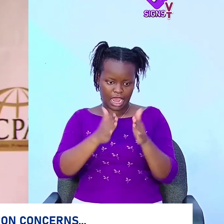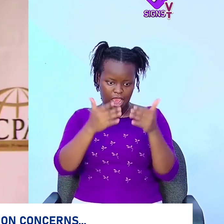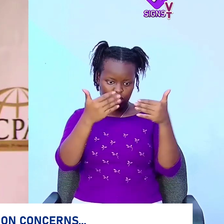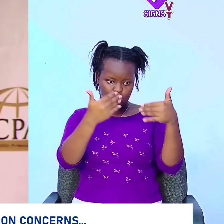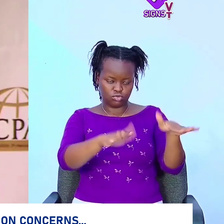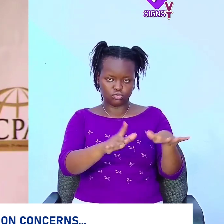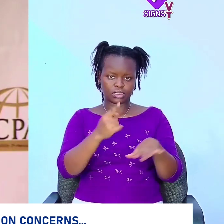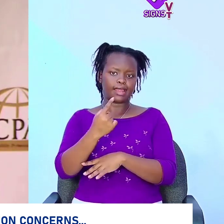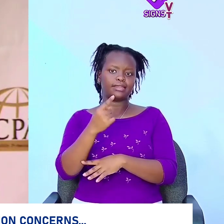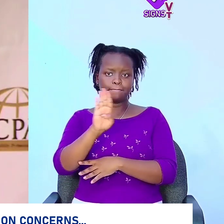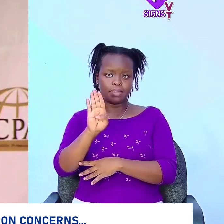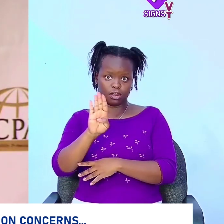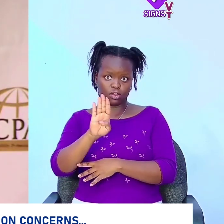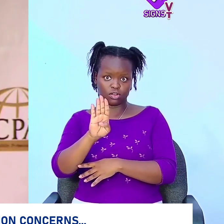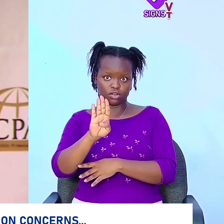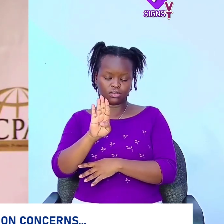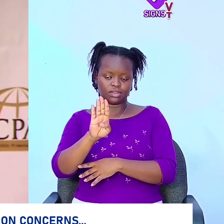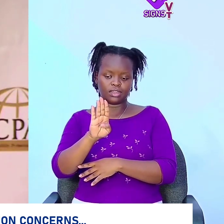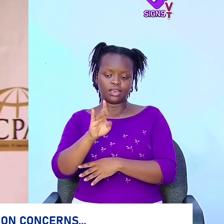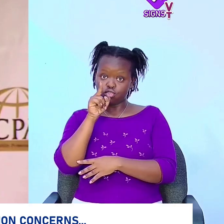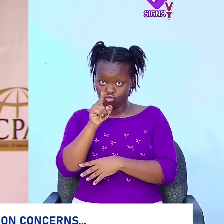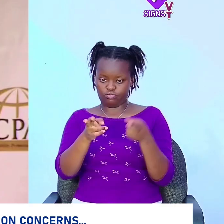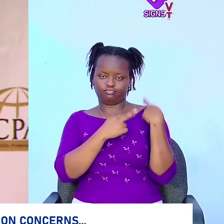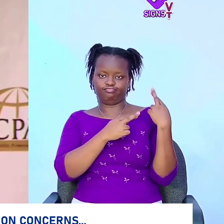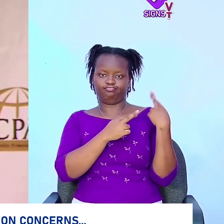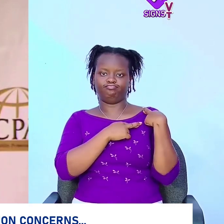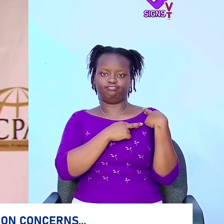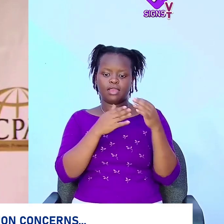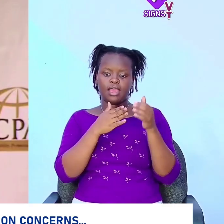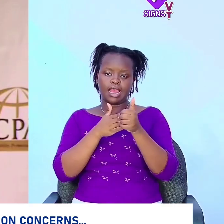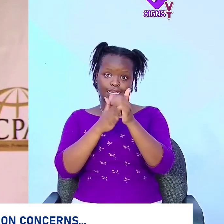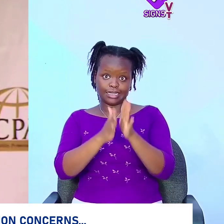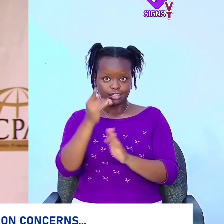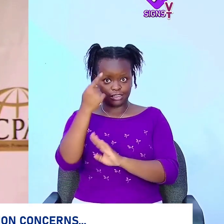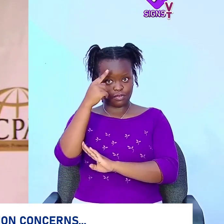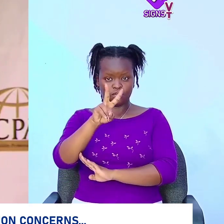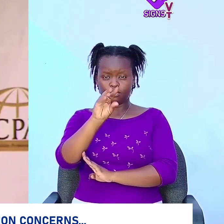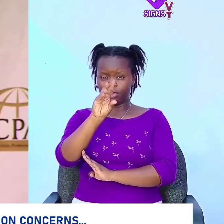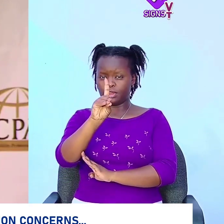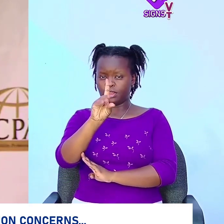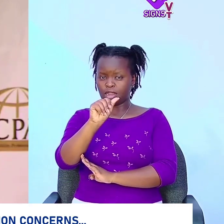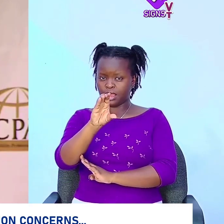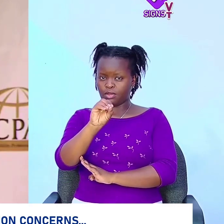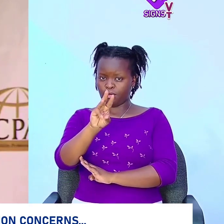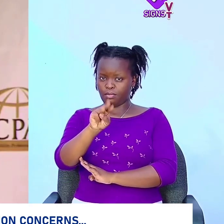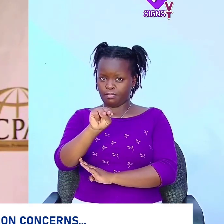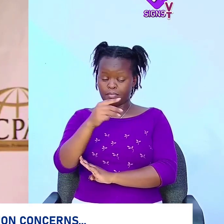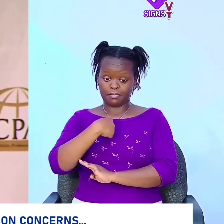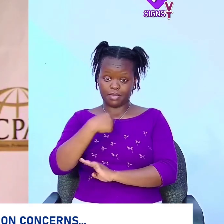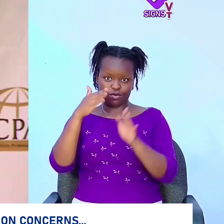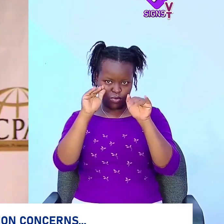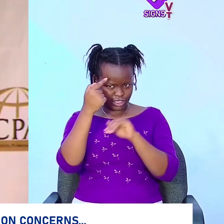billion, you are going to take the burden. The directors of Vodacom, I said, I'm waiting to see their